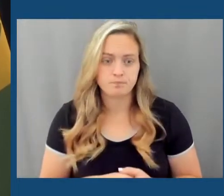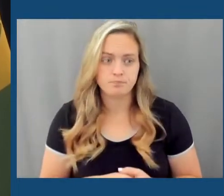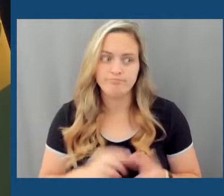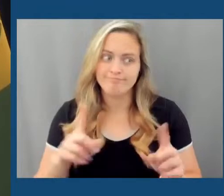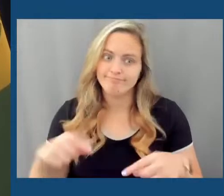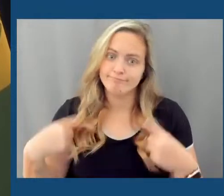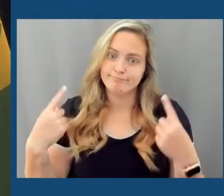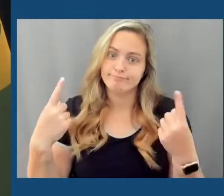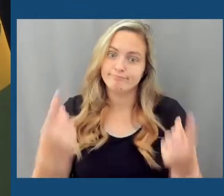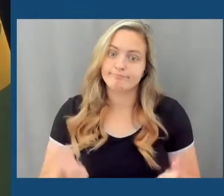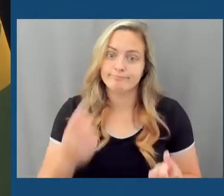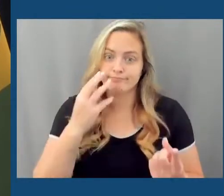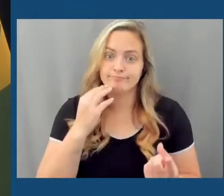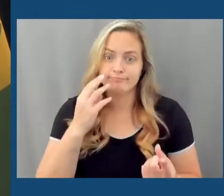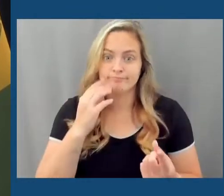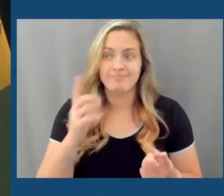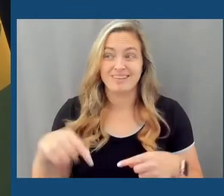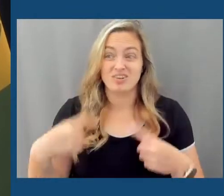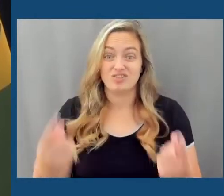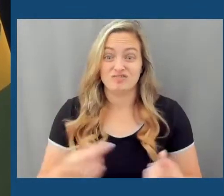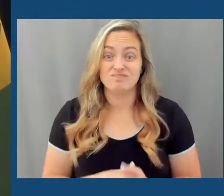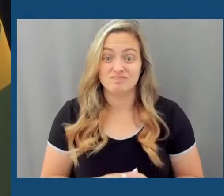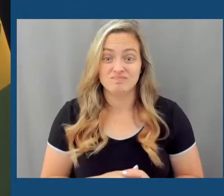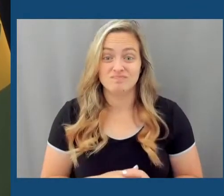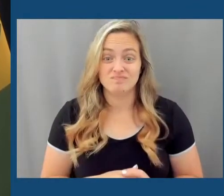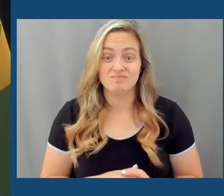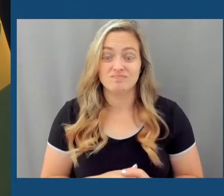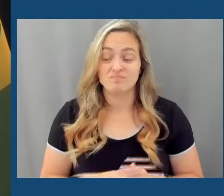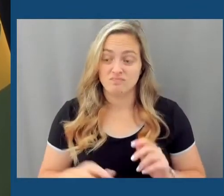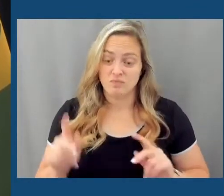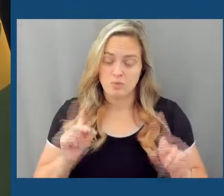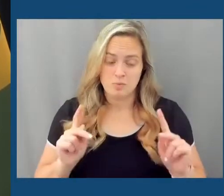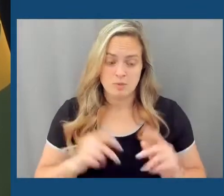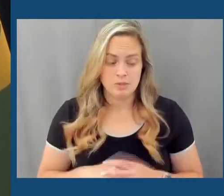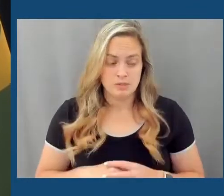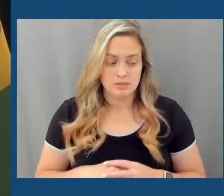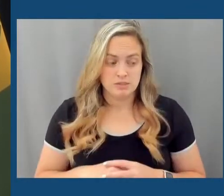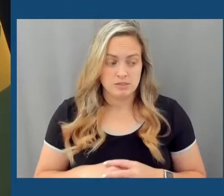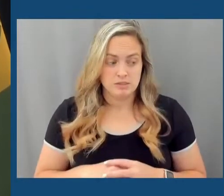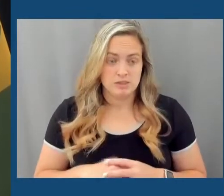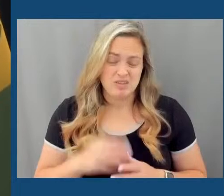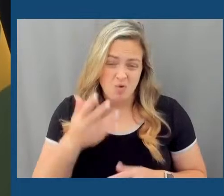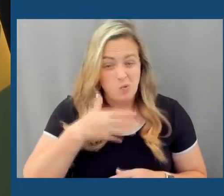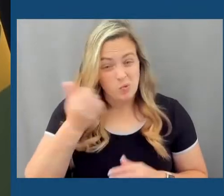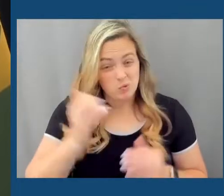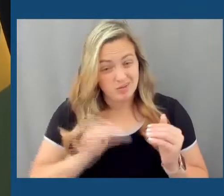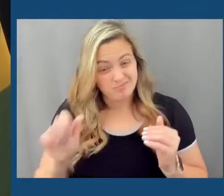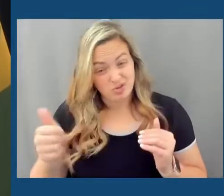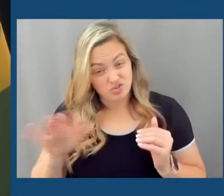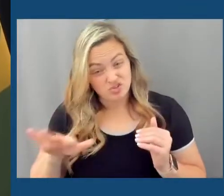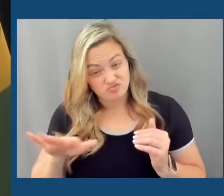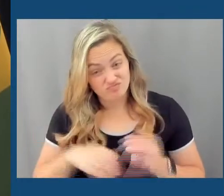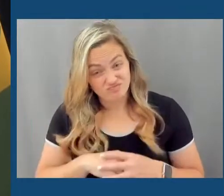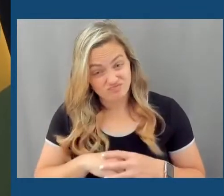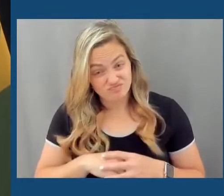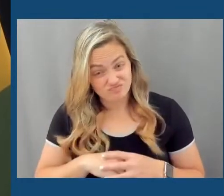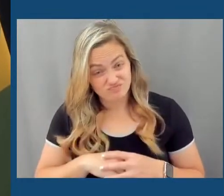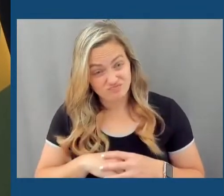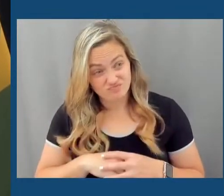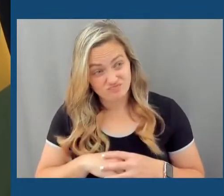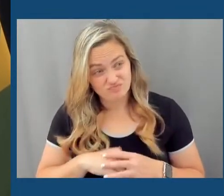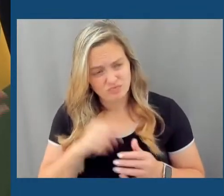journey, long journey. Those of us who are considerably older than the rest of you